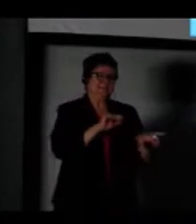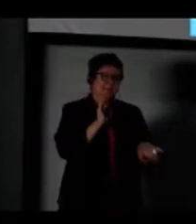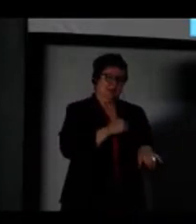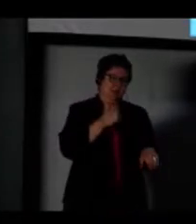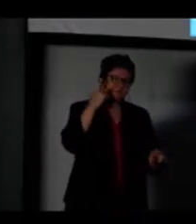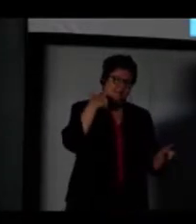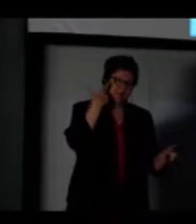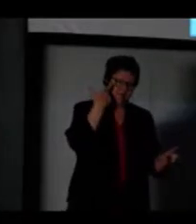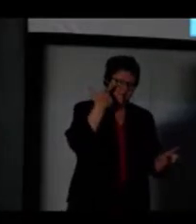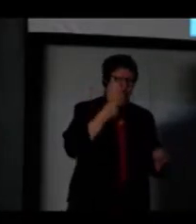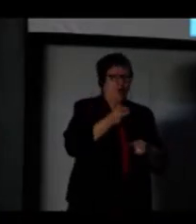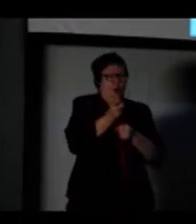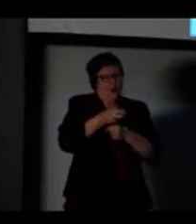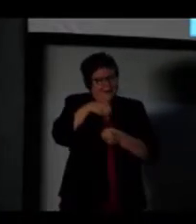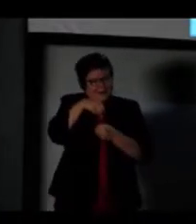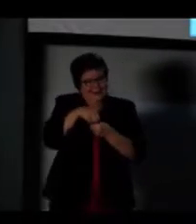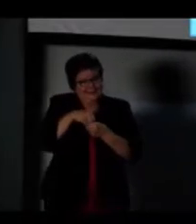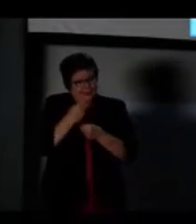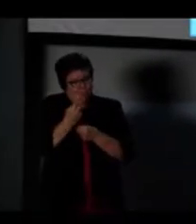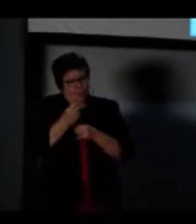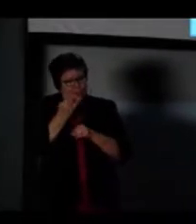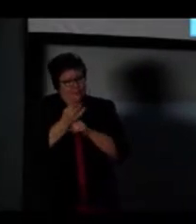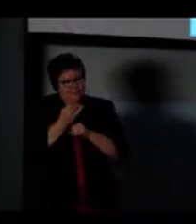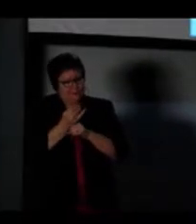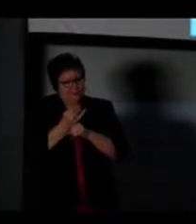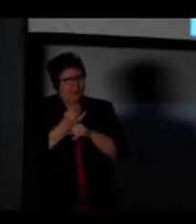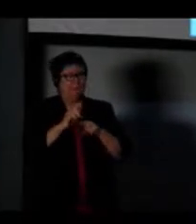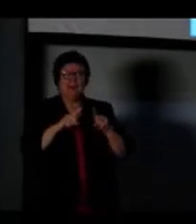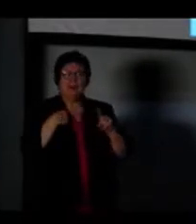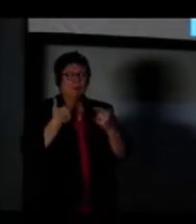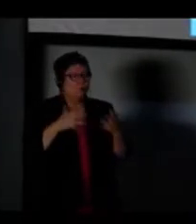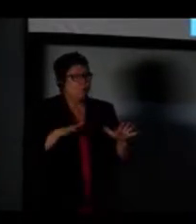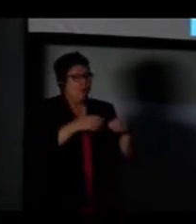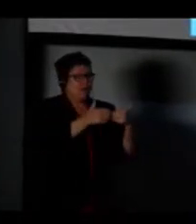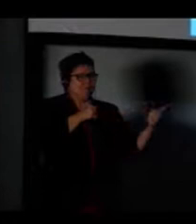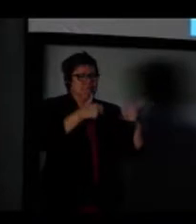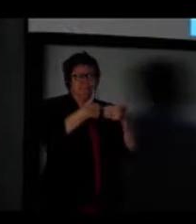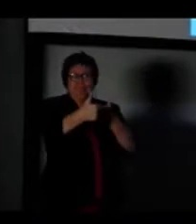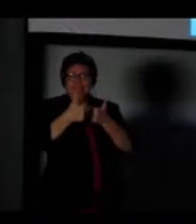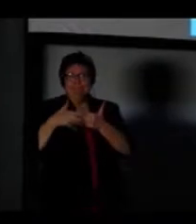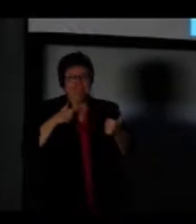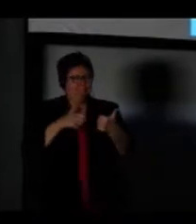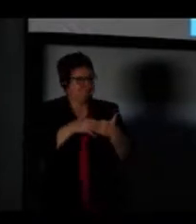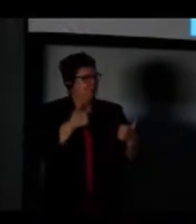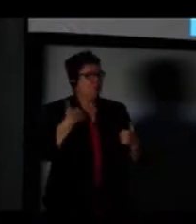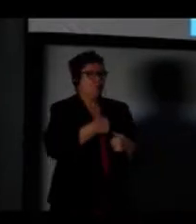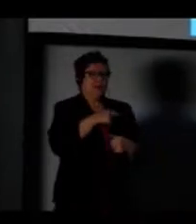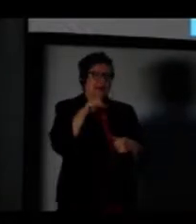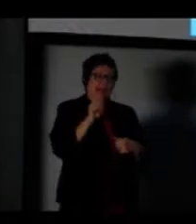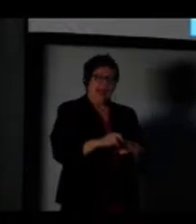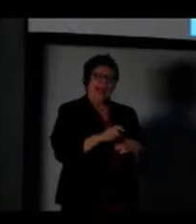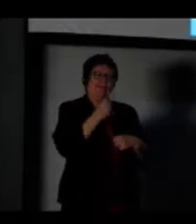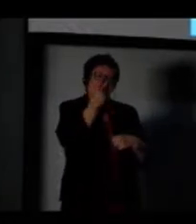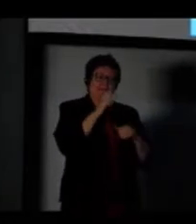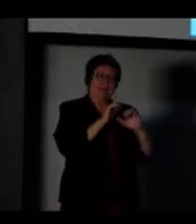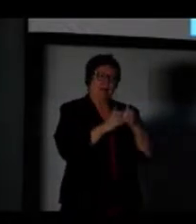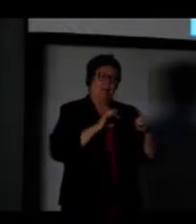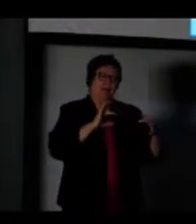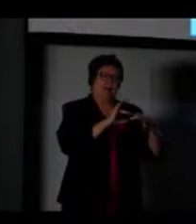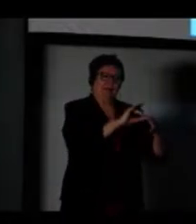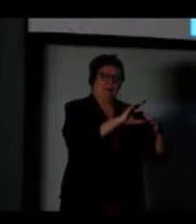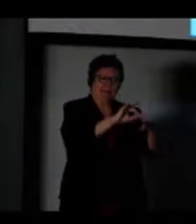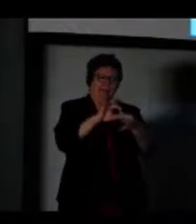an institution. But I really don't want us to set up our own systems. We have to eventually be looking towards linking those systems